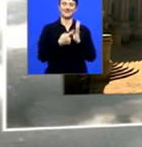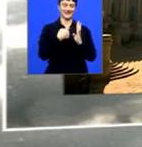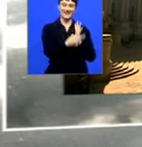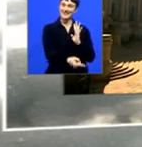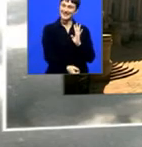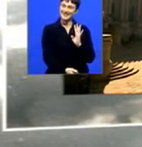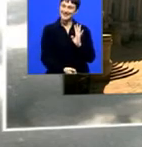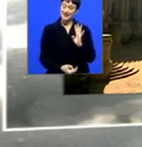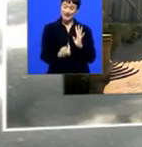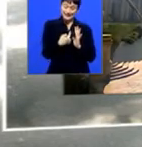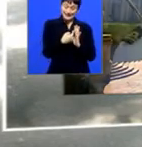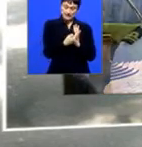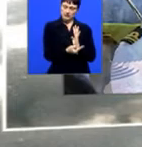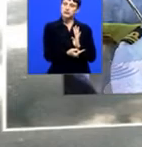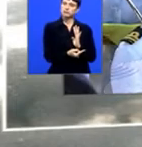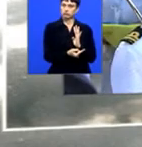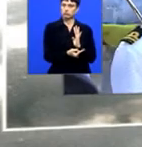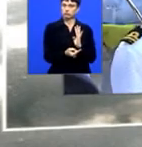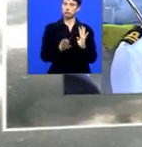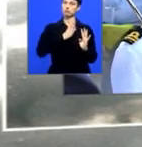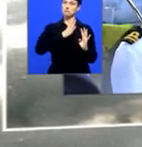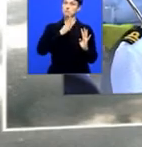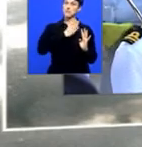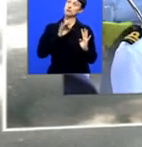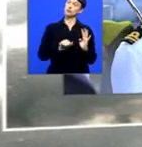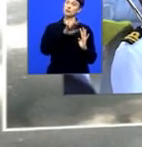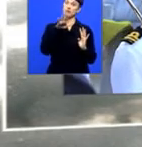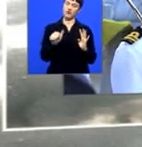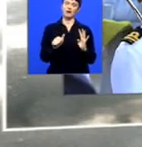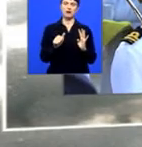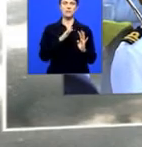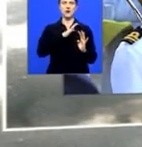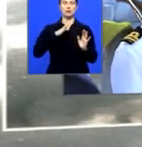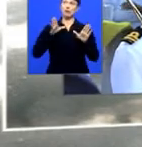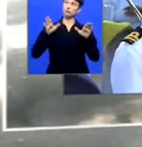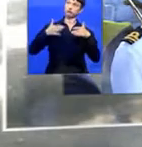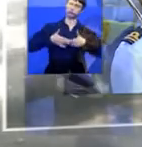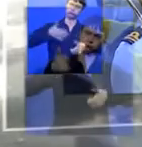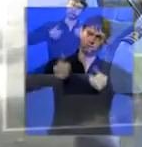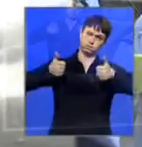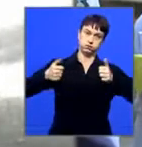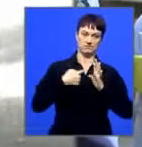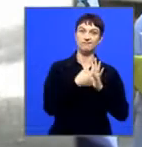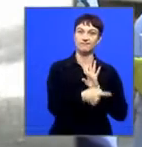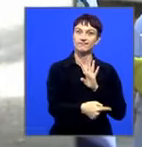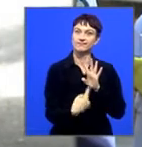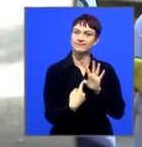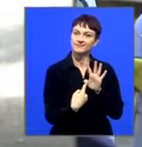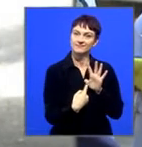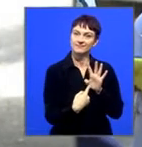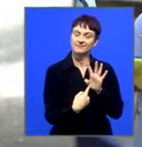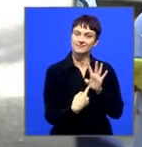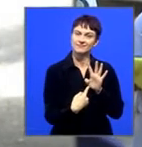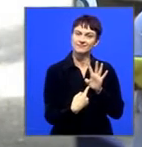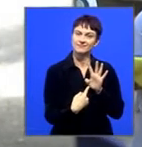They are members of the highest body within the Military Council and Military Command Council. And